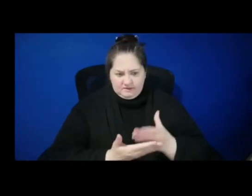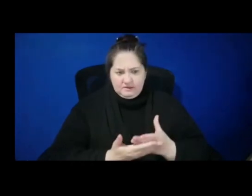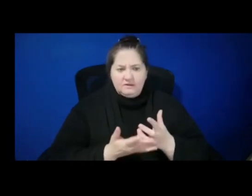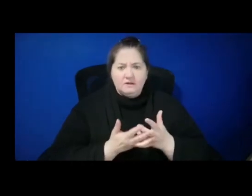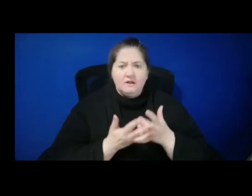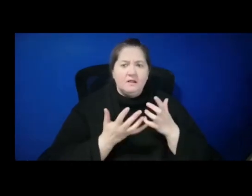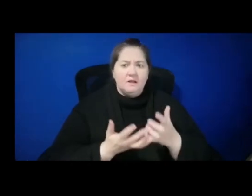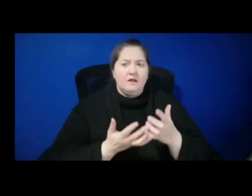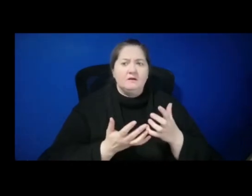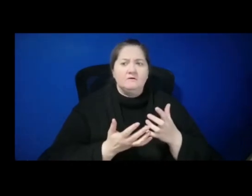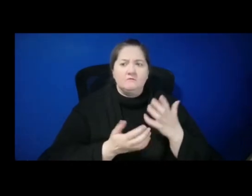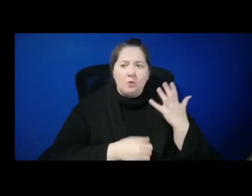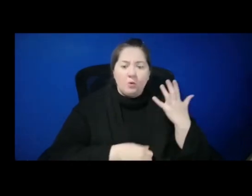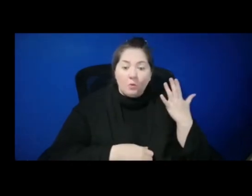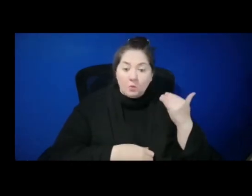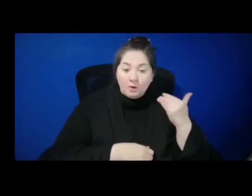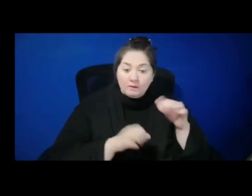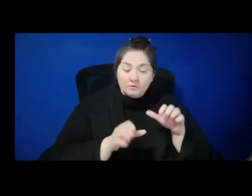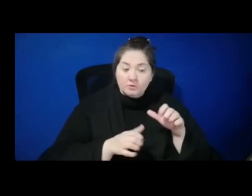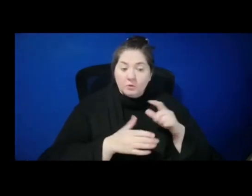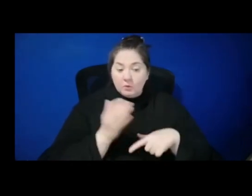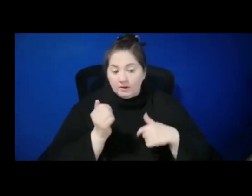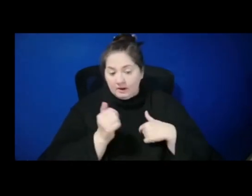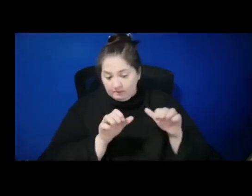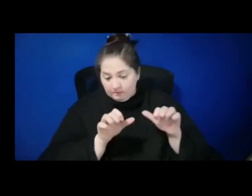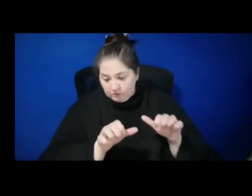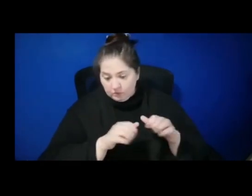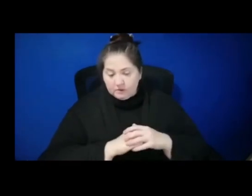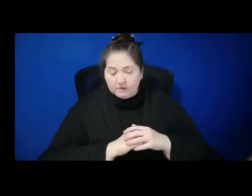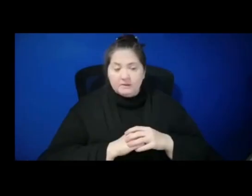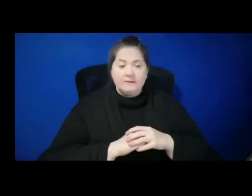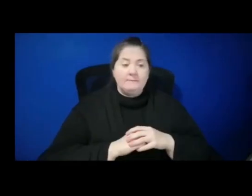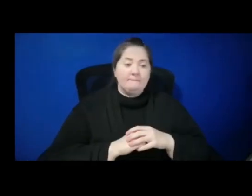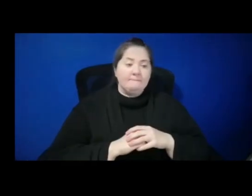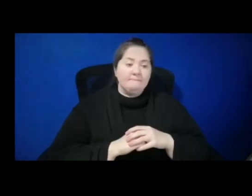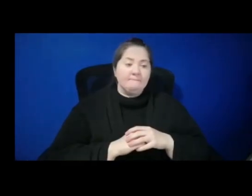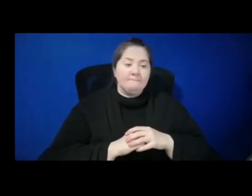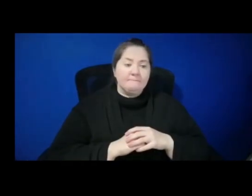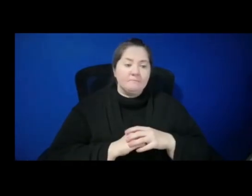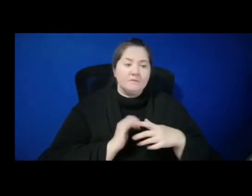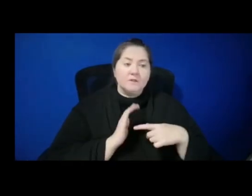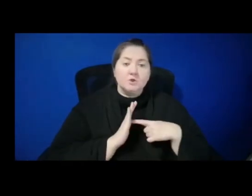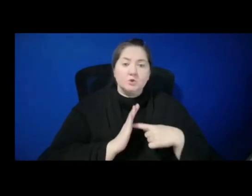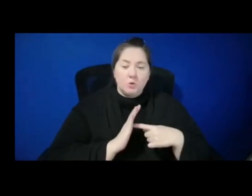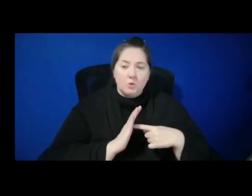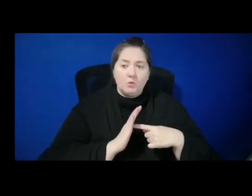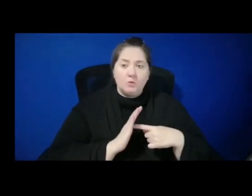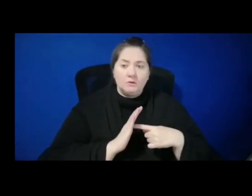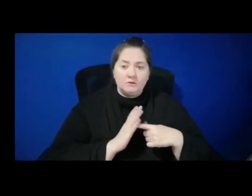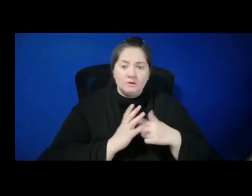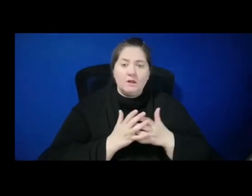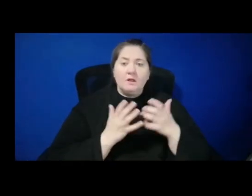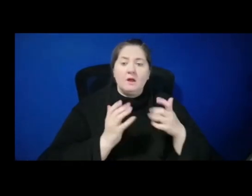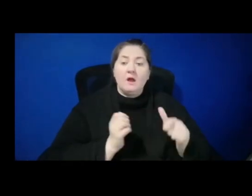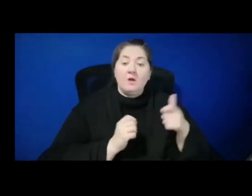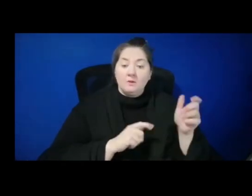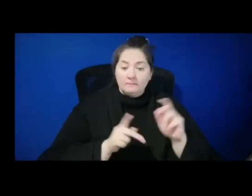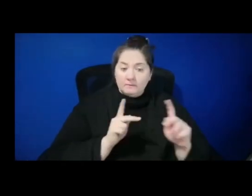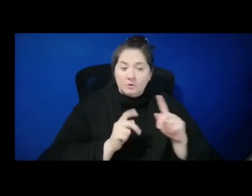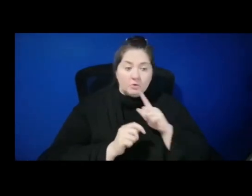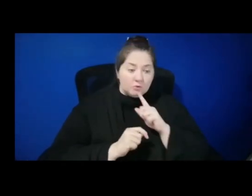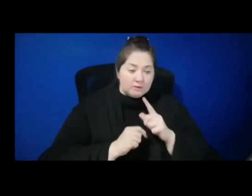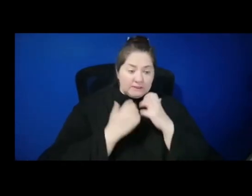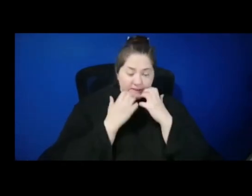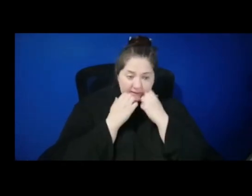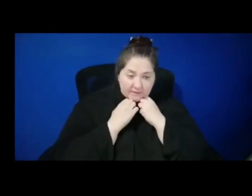lot of why I'm doing what I'm doing. And it showed me that there are a lot of other people that really do